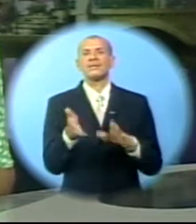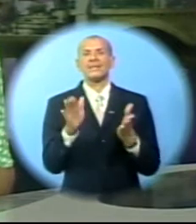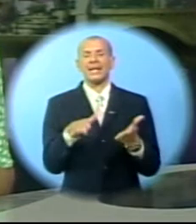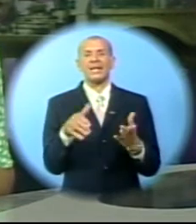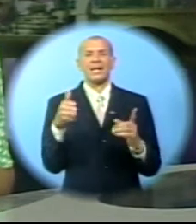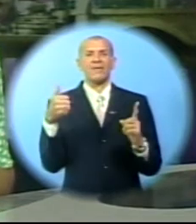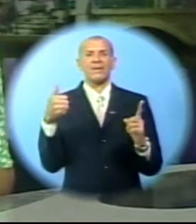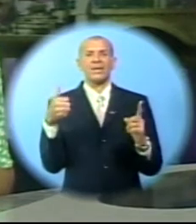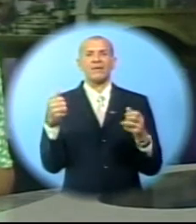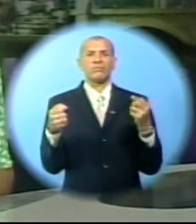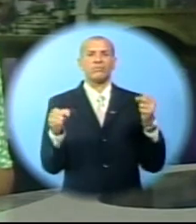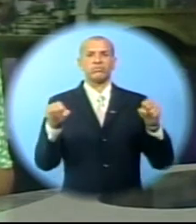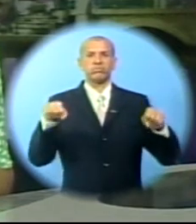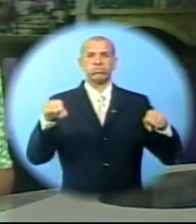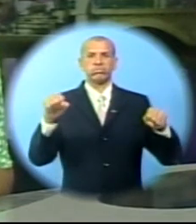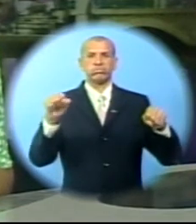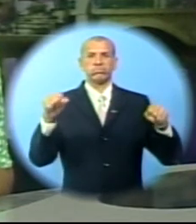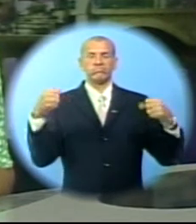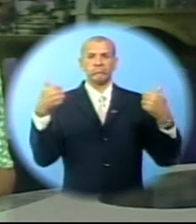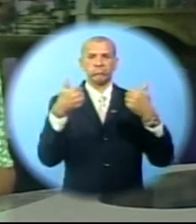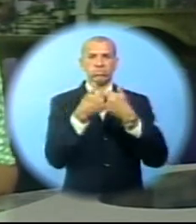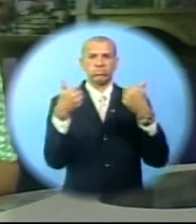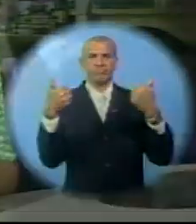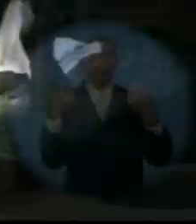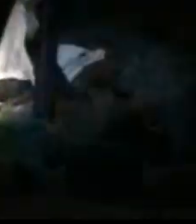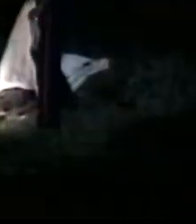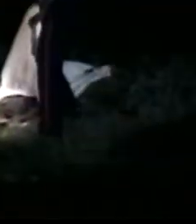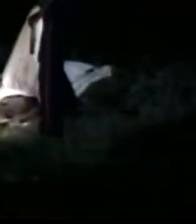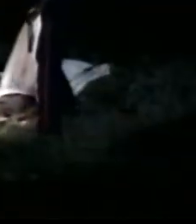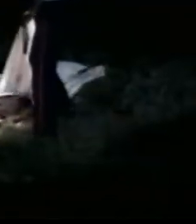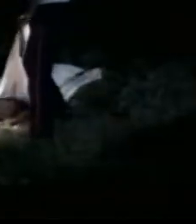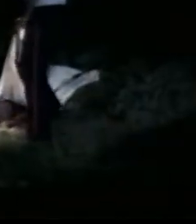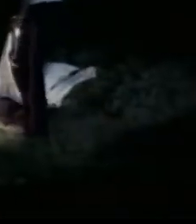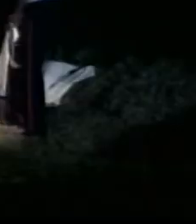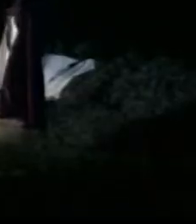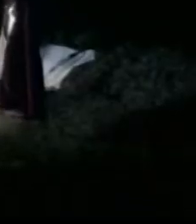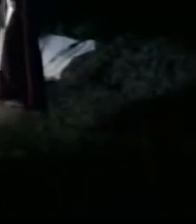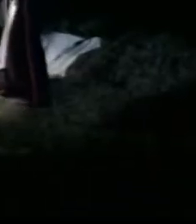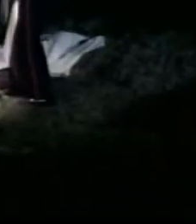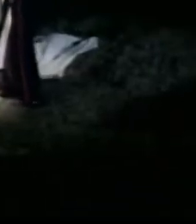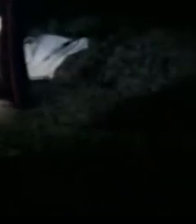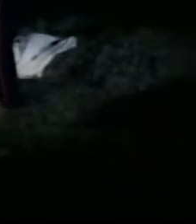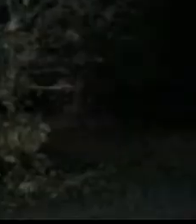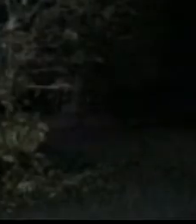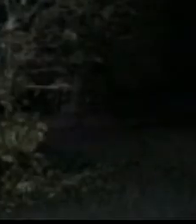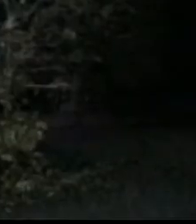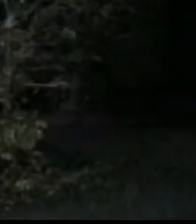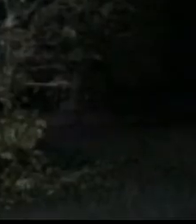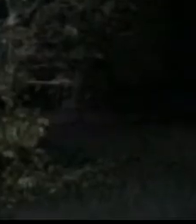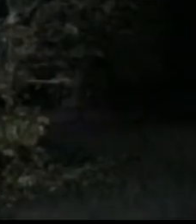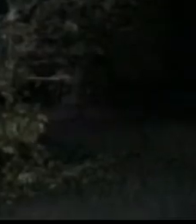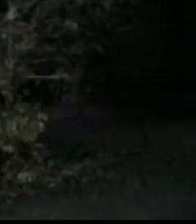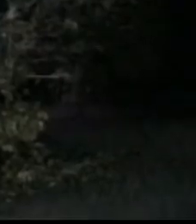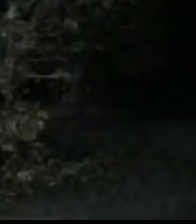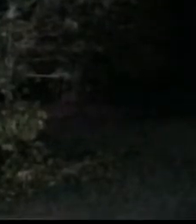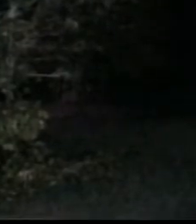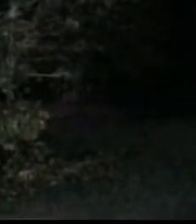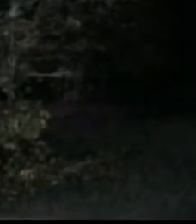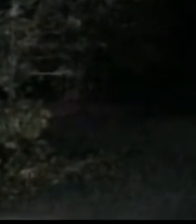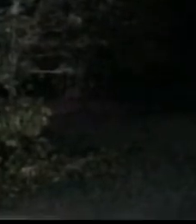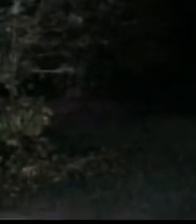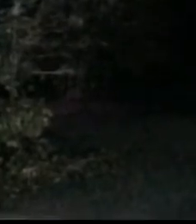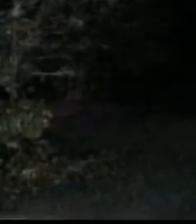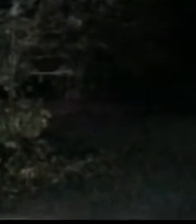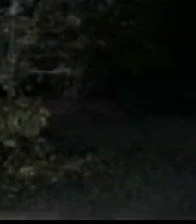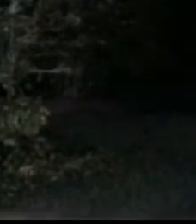crash. 24-year-old Andre Omar Hackett of Foster Hall, St. Joseph, reportedly lost control of the motorcycle in an area